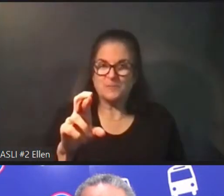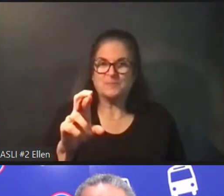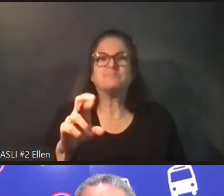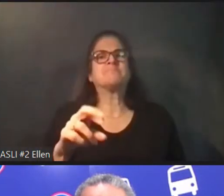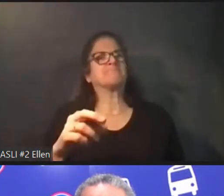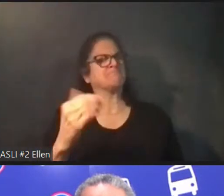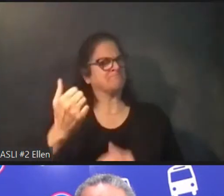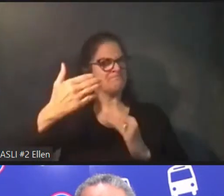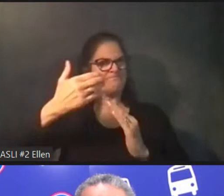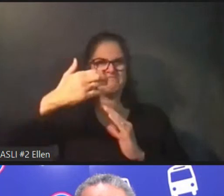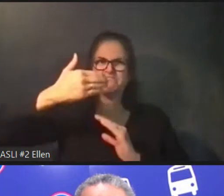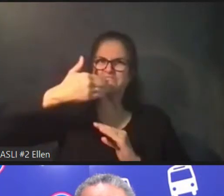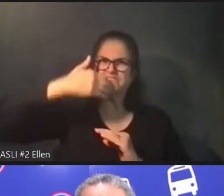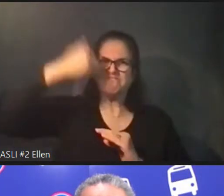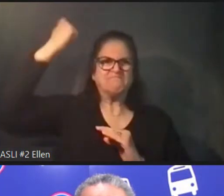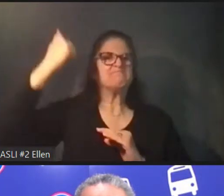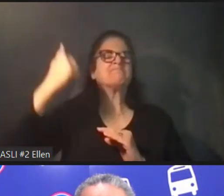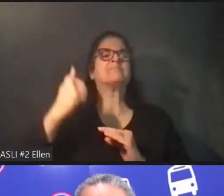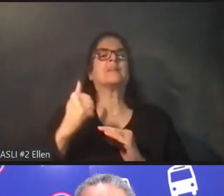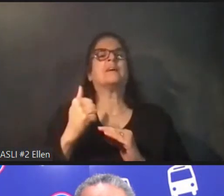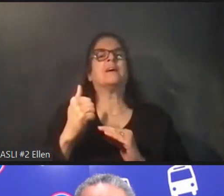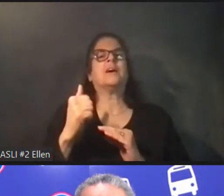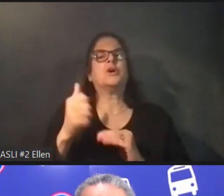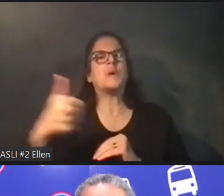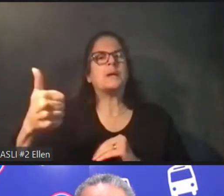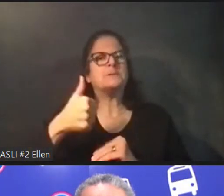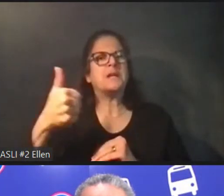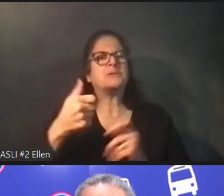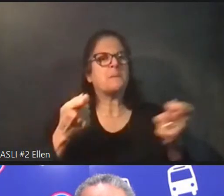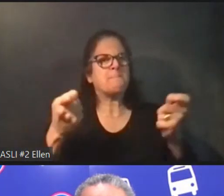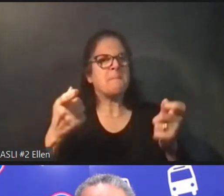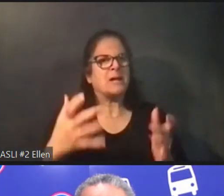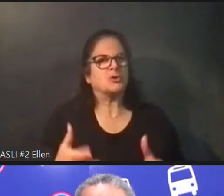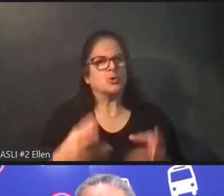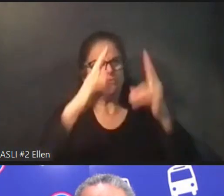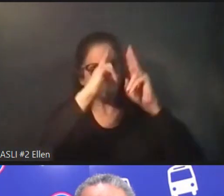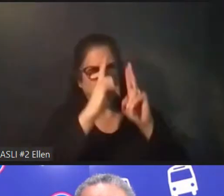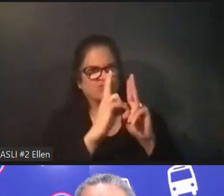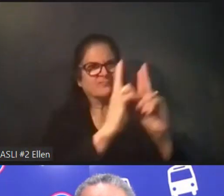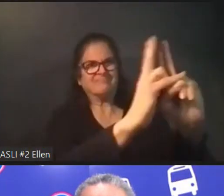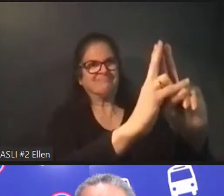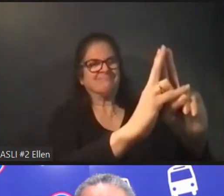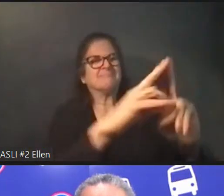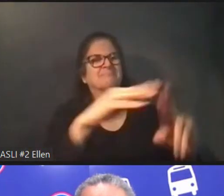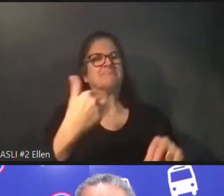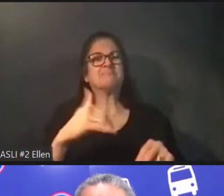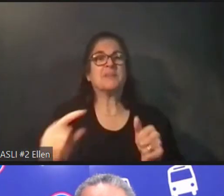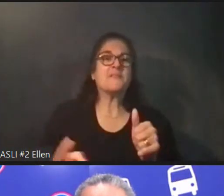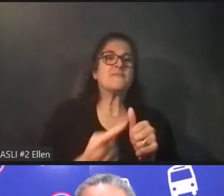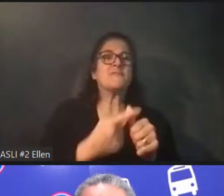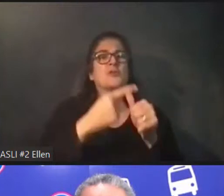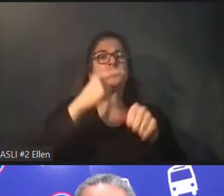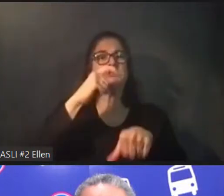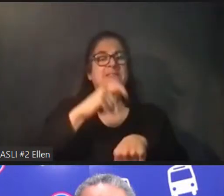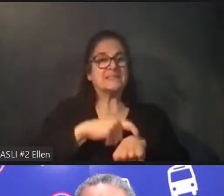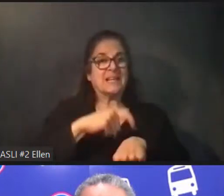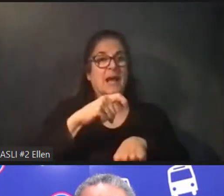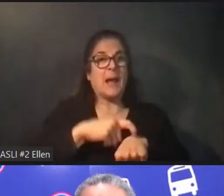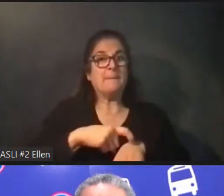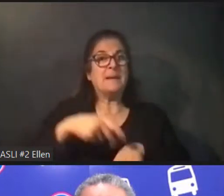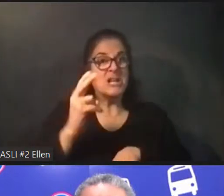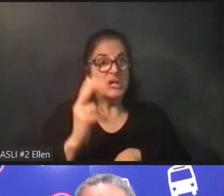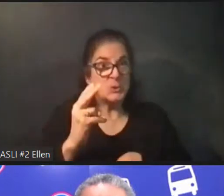manager. It was the first time in APTA's history that one agency received the two